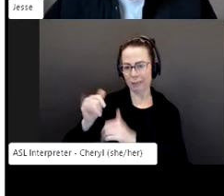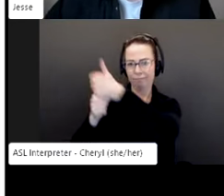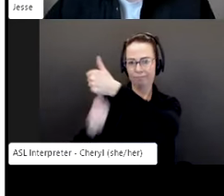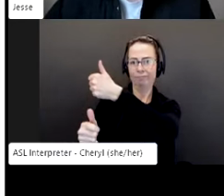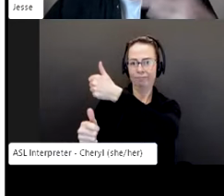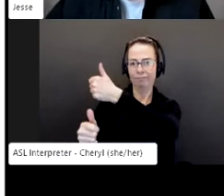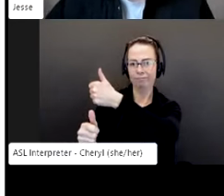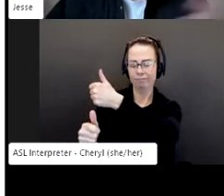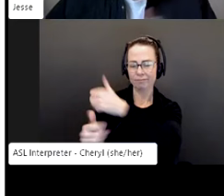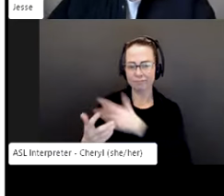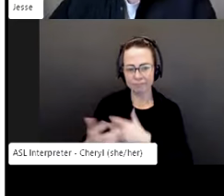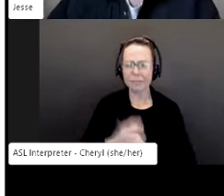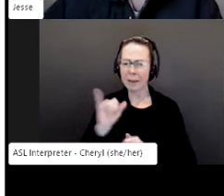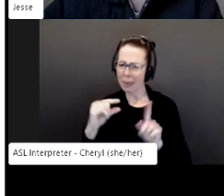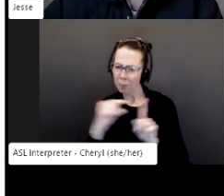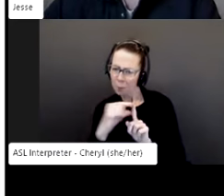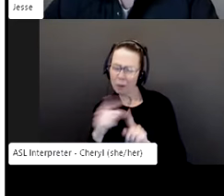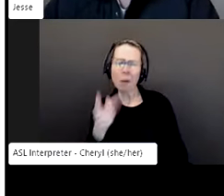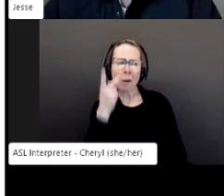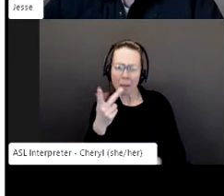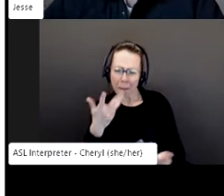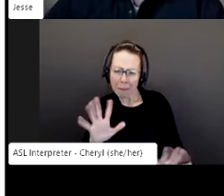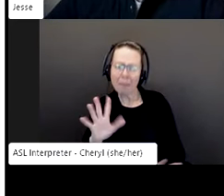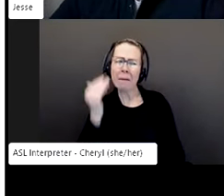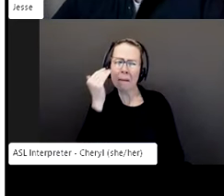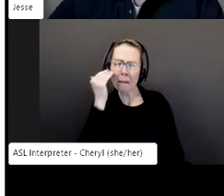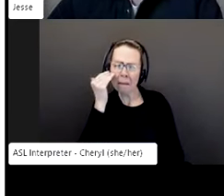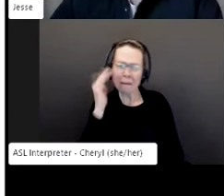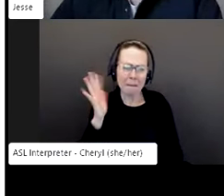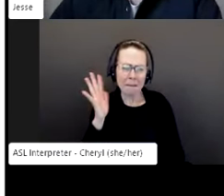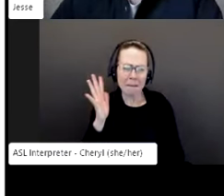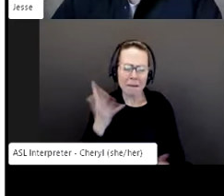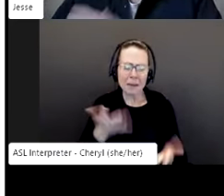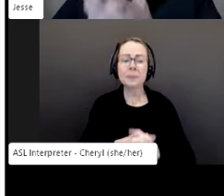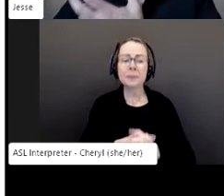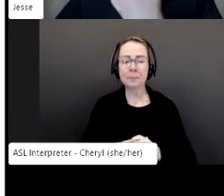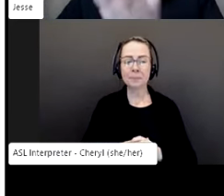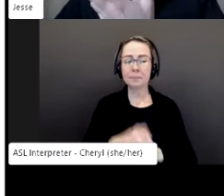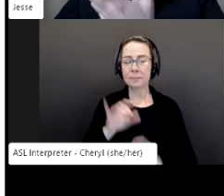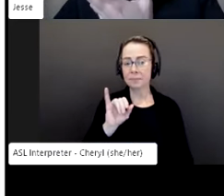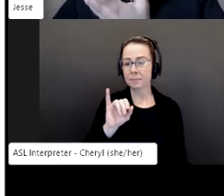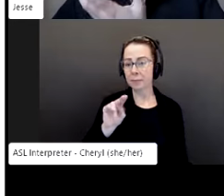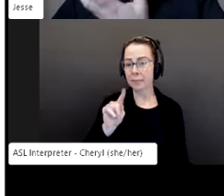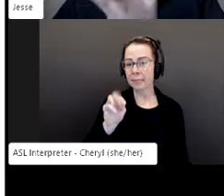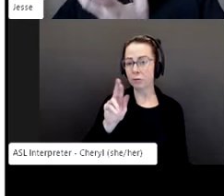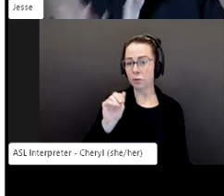might understand it or not understand it. So Interact is a money